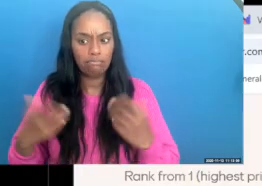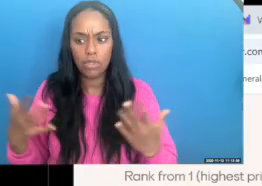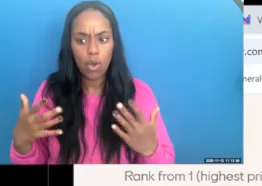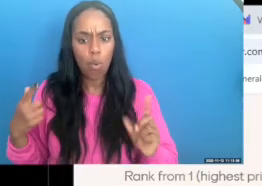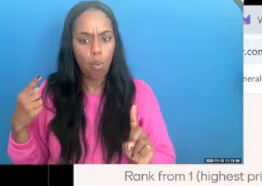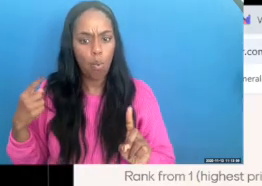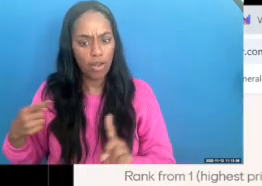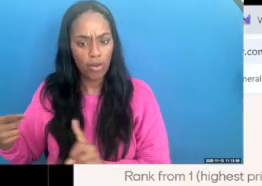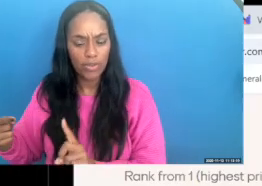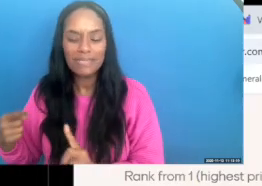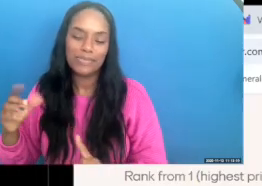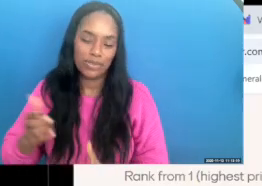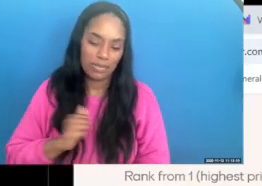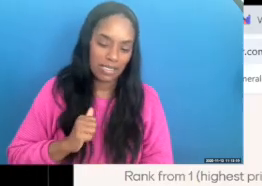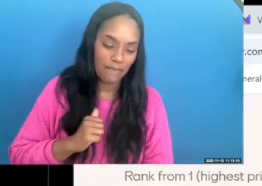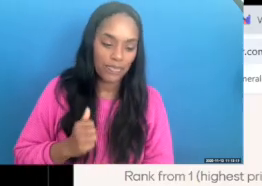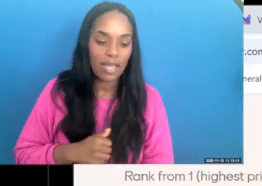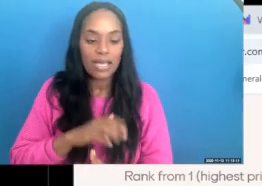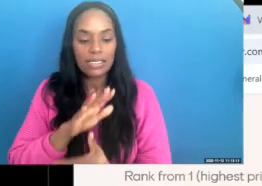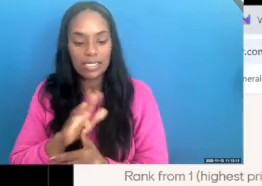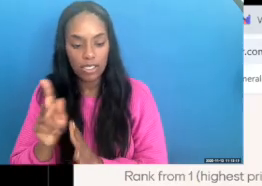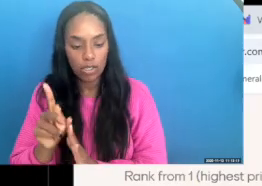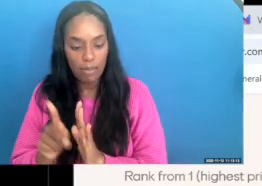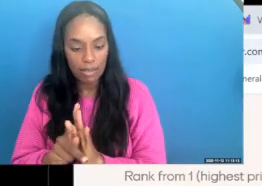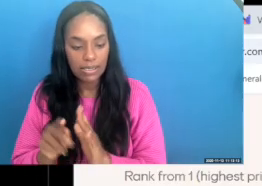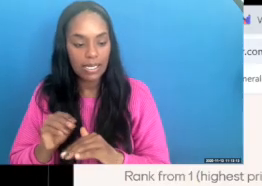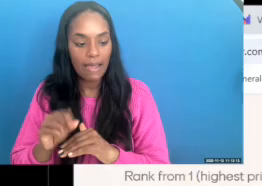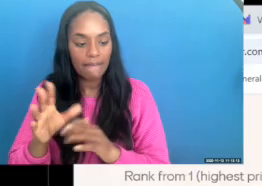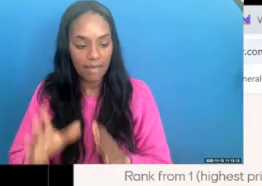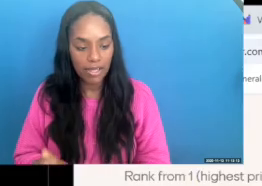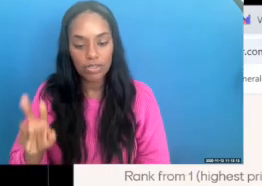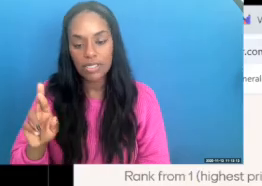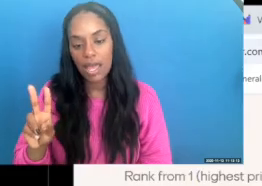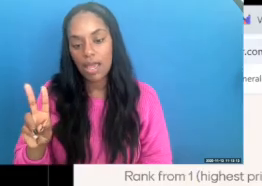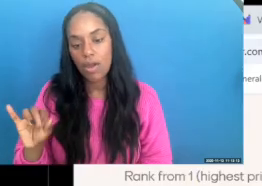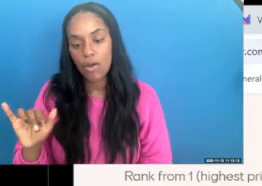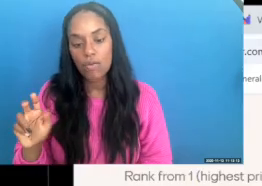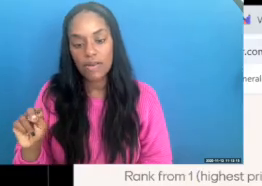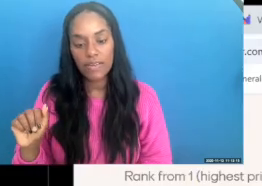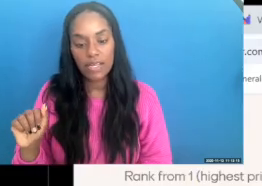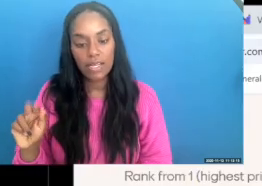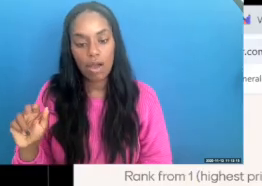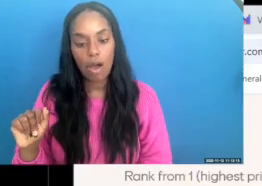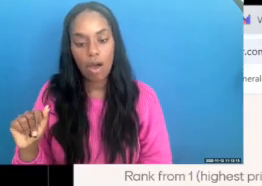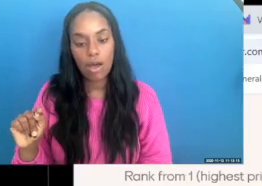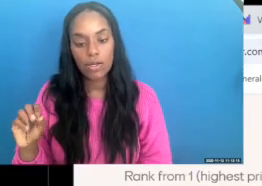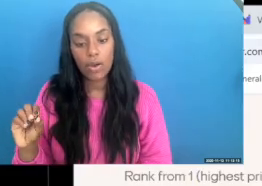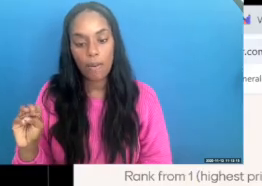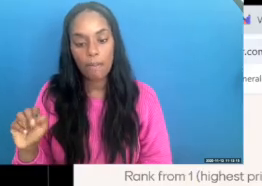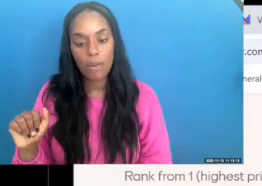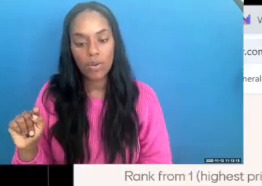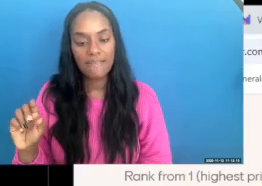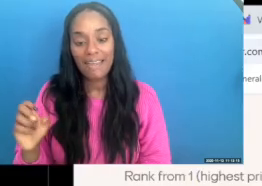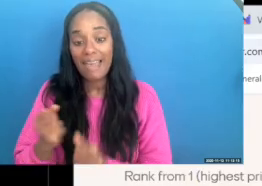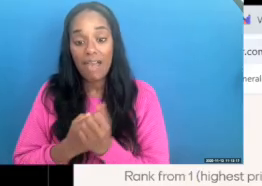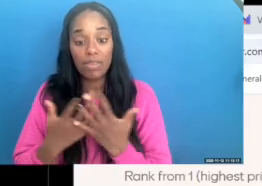about asking, stepping back, what are the goals? And I should maybe introduce myself. I'm Senior Policy Advisor at Rivian Automotive,